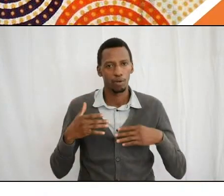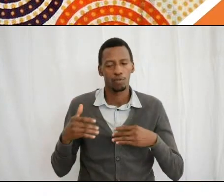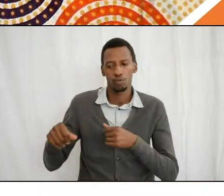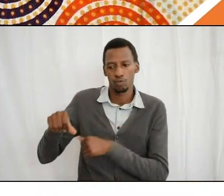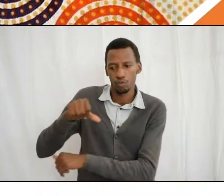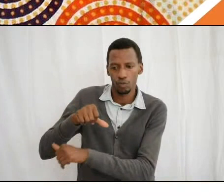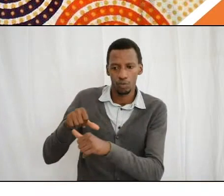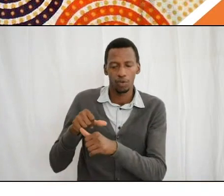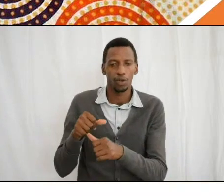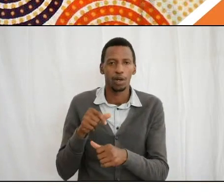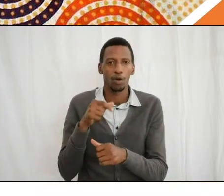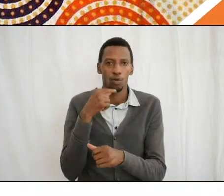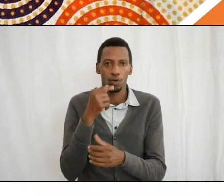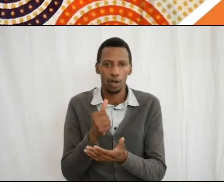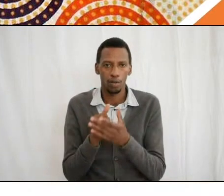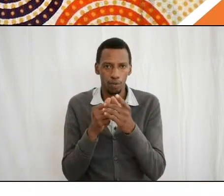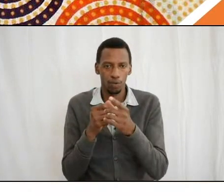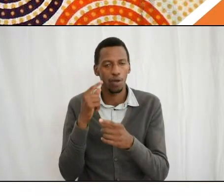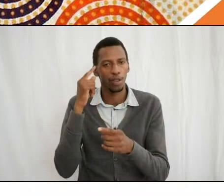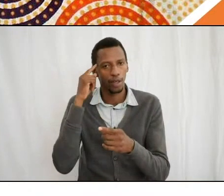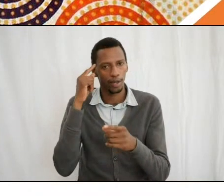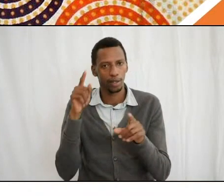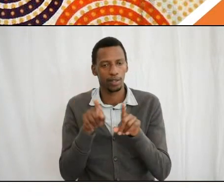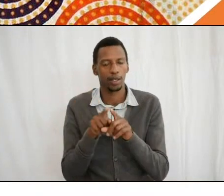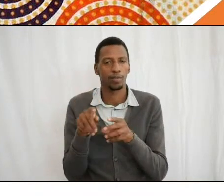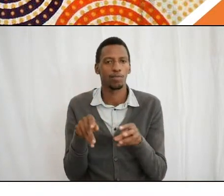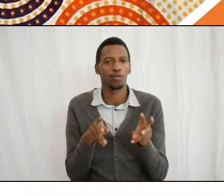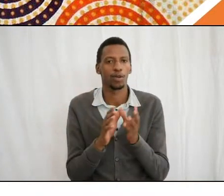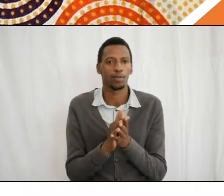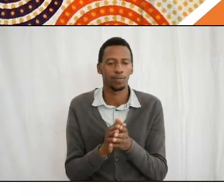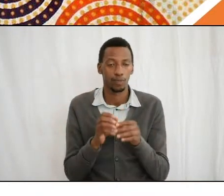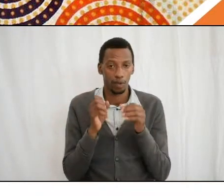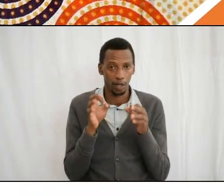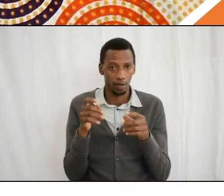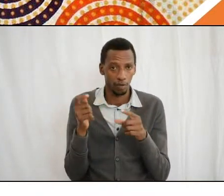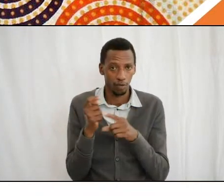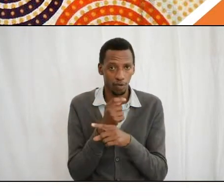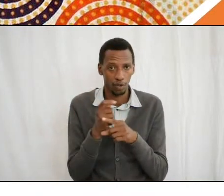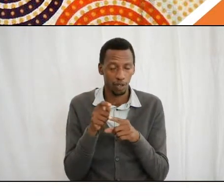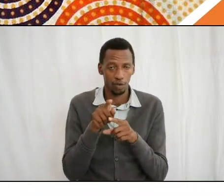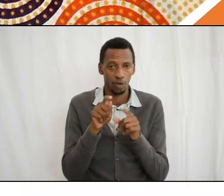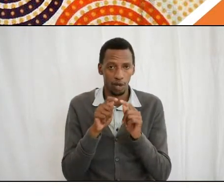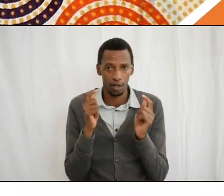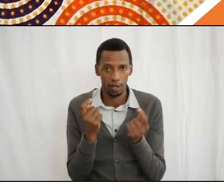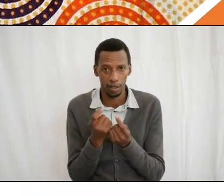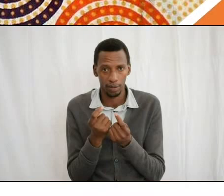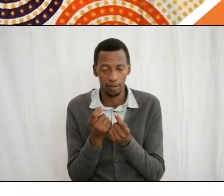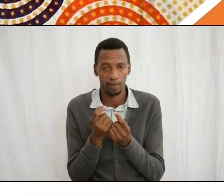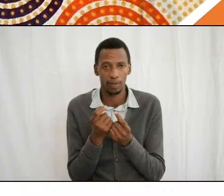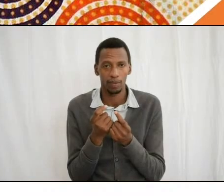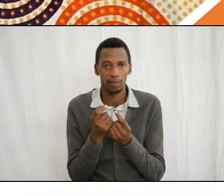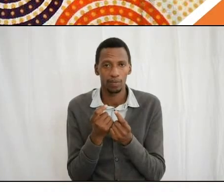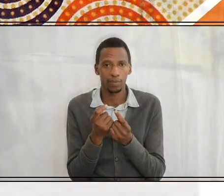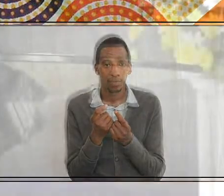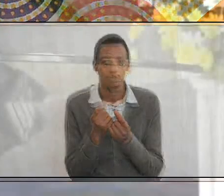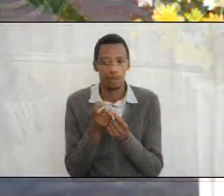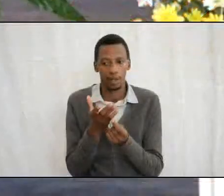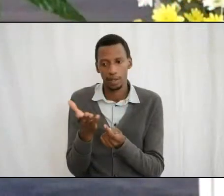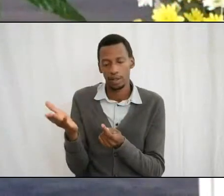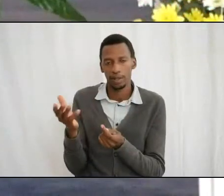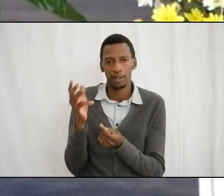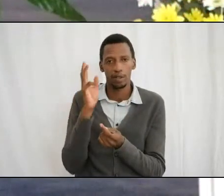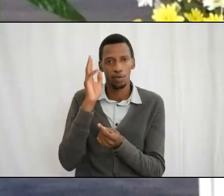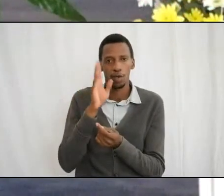way. Because if you train the people around you, the team around you, rather than being overwhelmed, they will